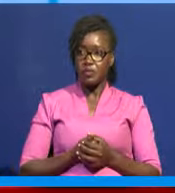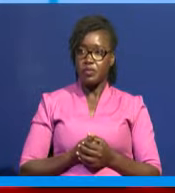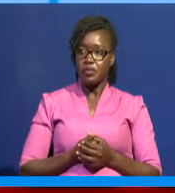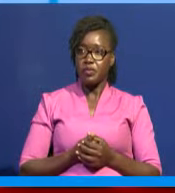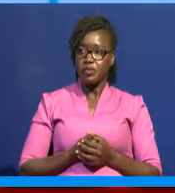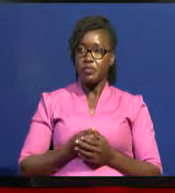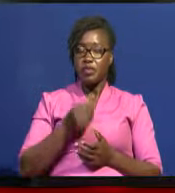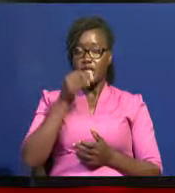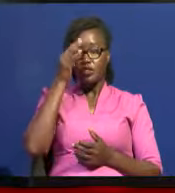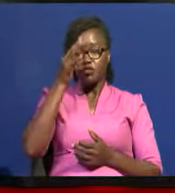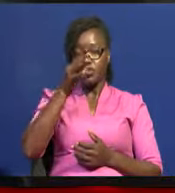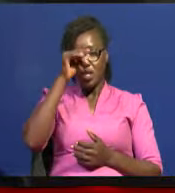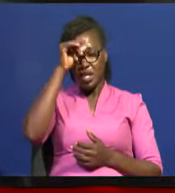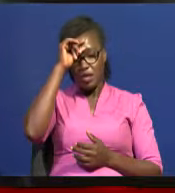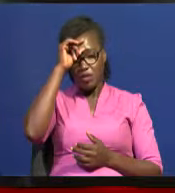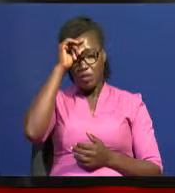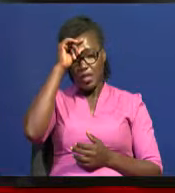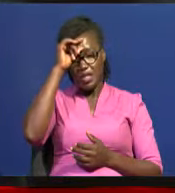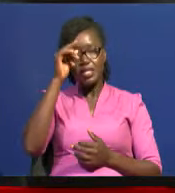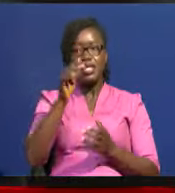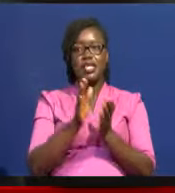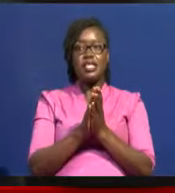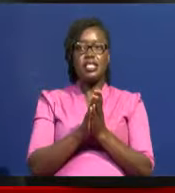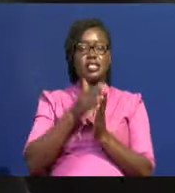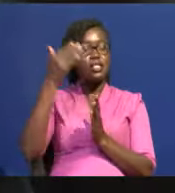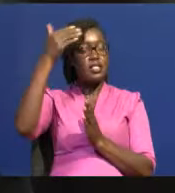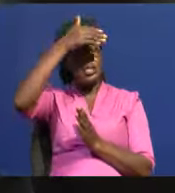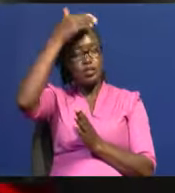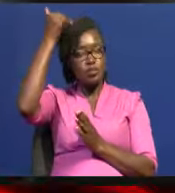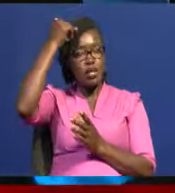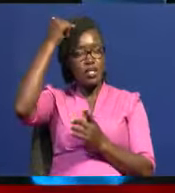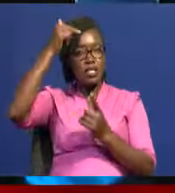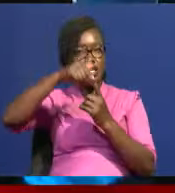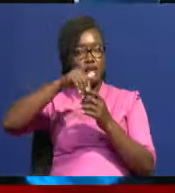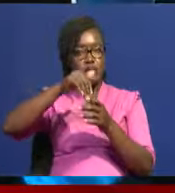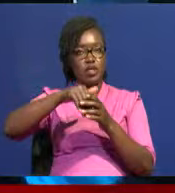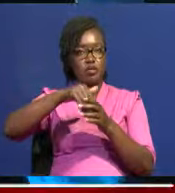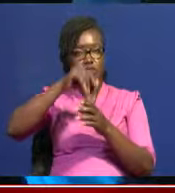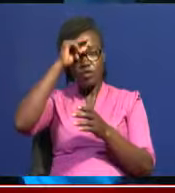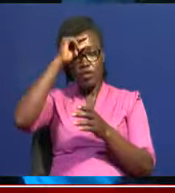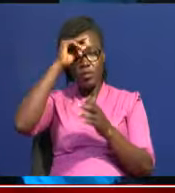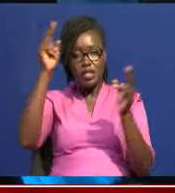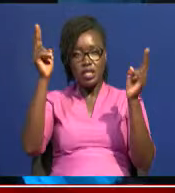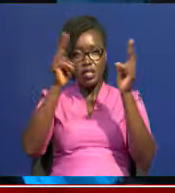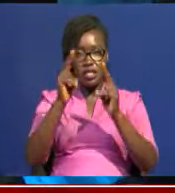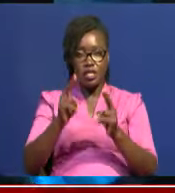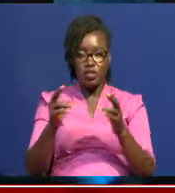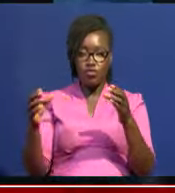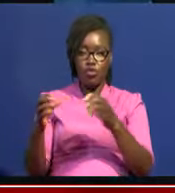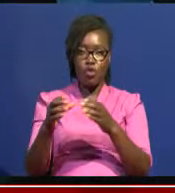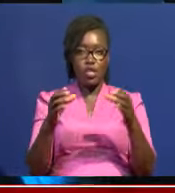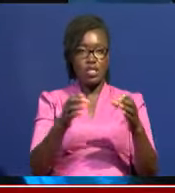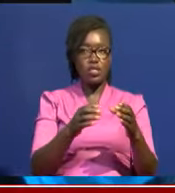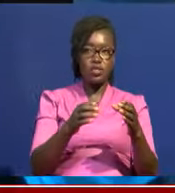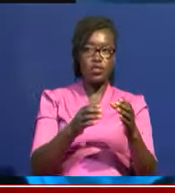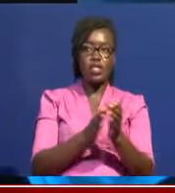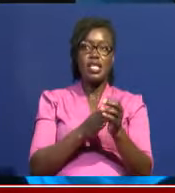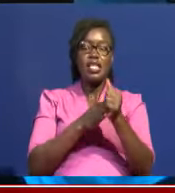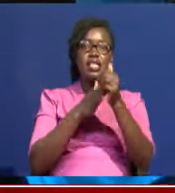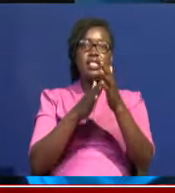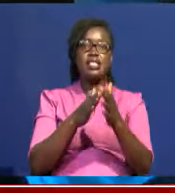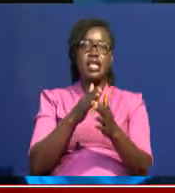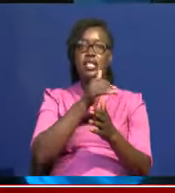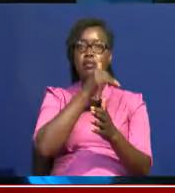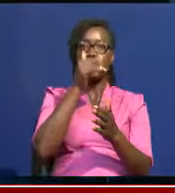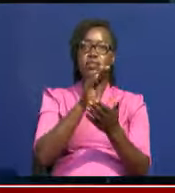Shaping future governments, the meeting in Dubai seeks to involve governments, international organizations, thought leaders and the private